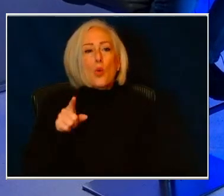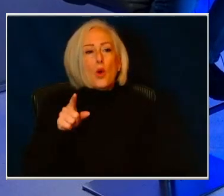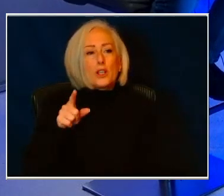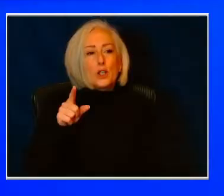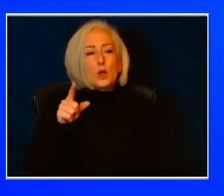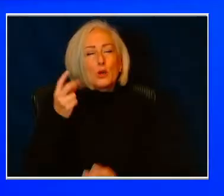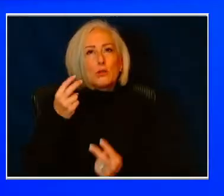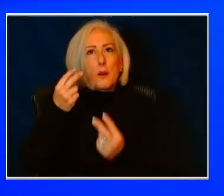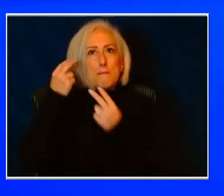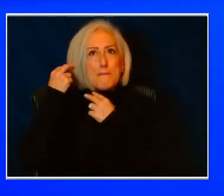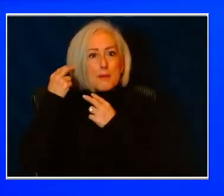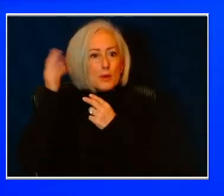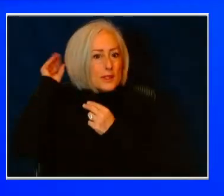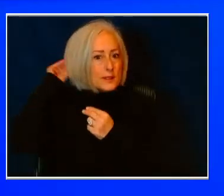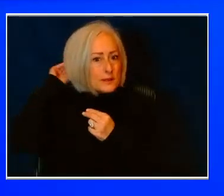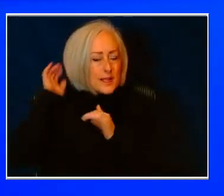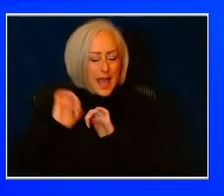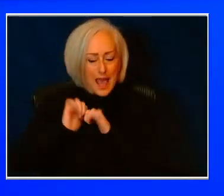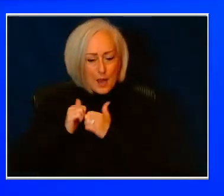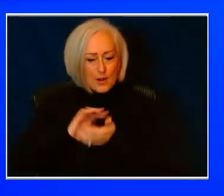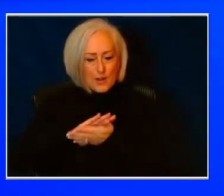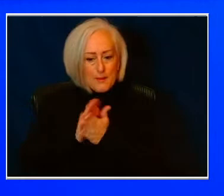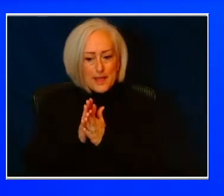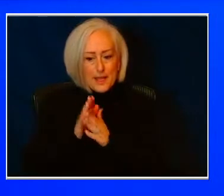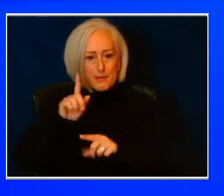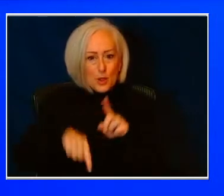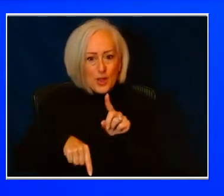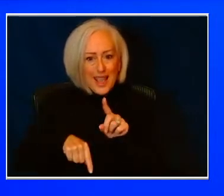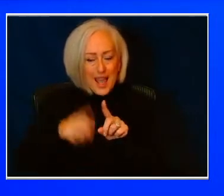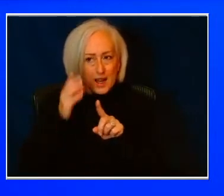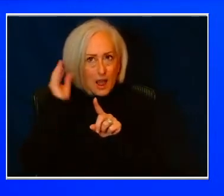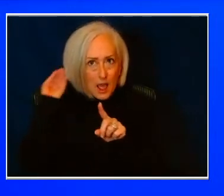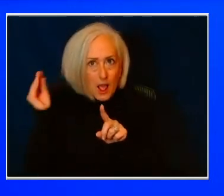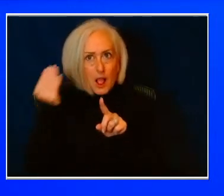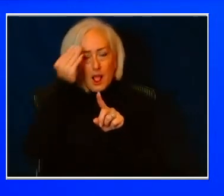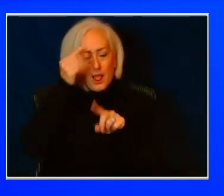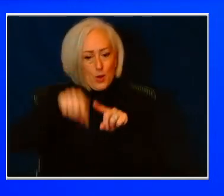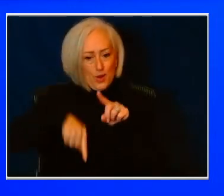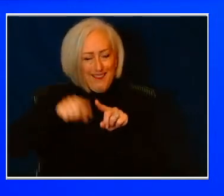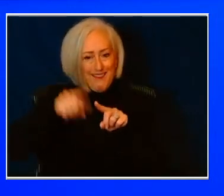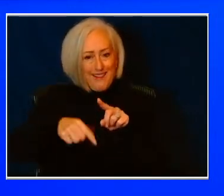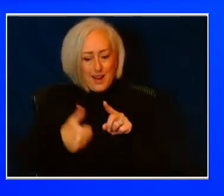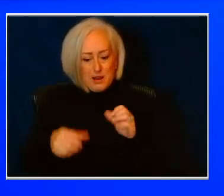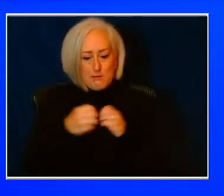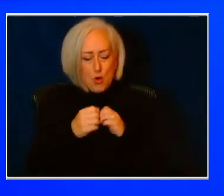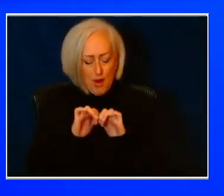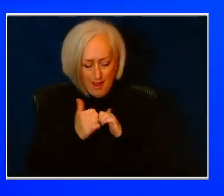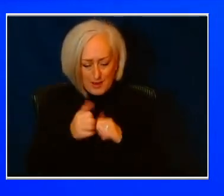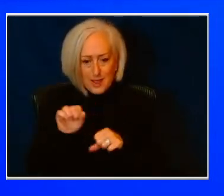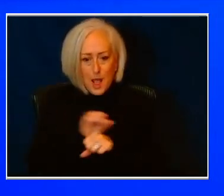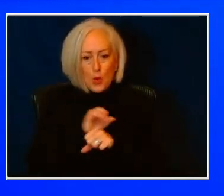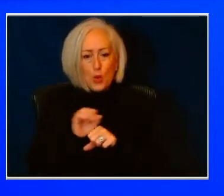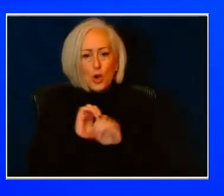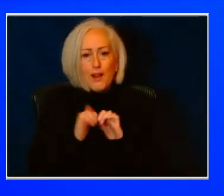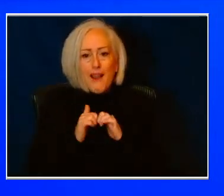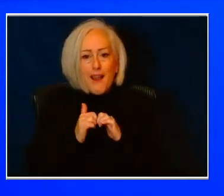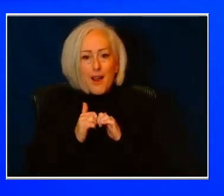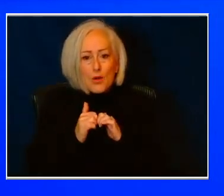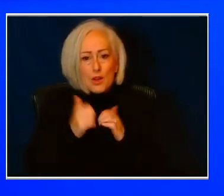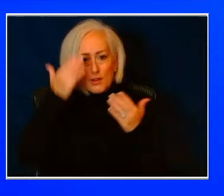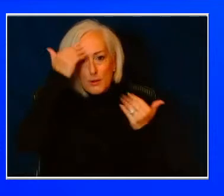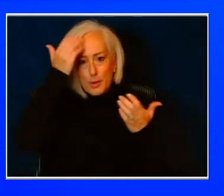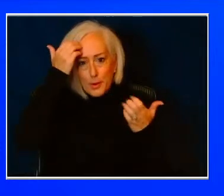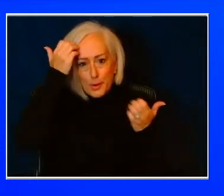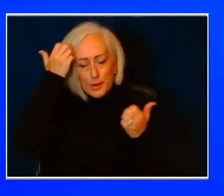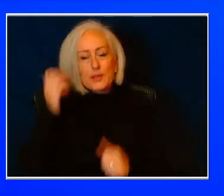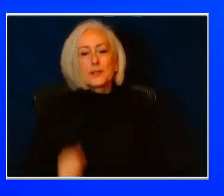it goes to the very heart of how actually the biology works. So everything that is going on in our body is eventually carried